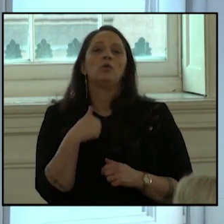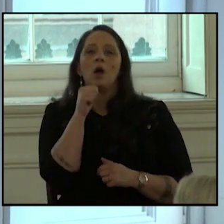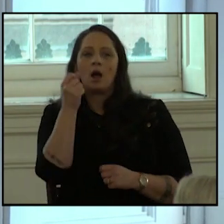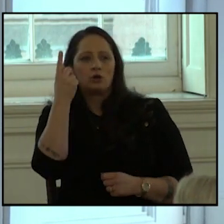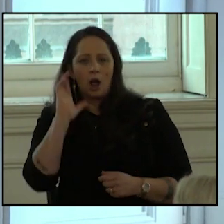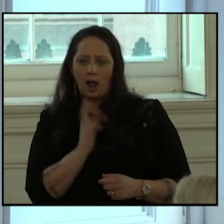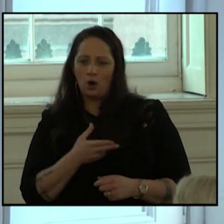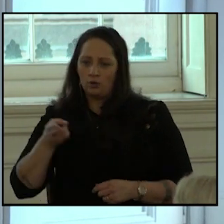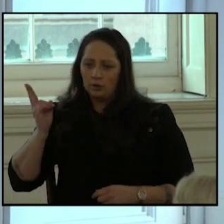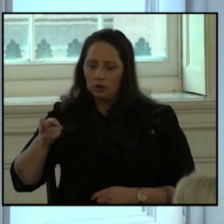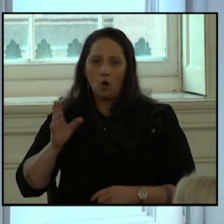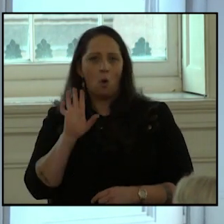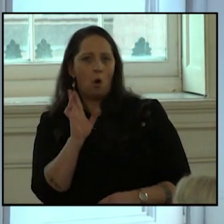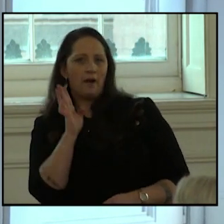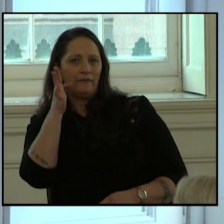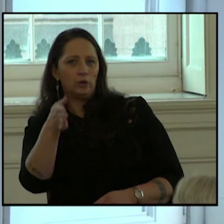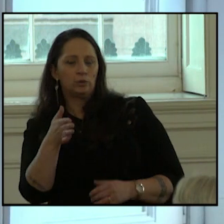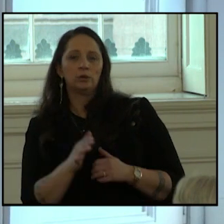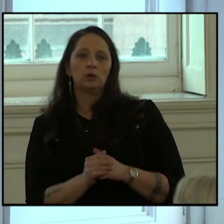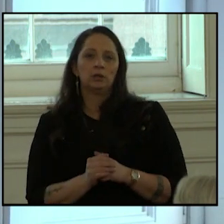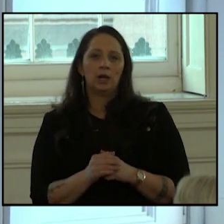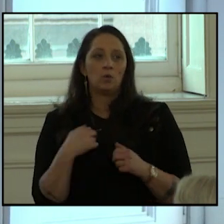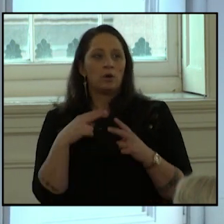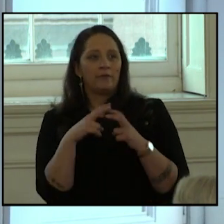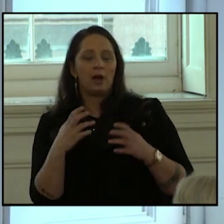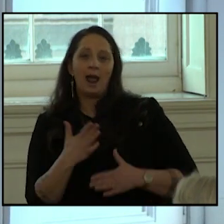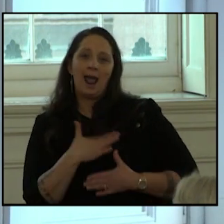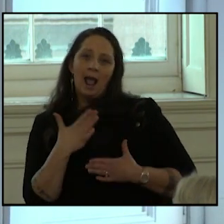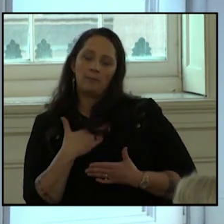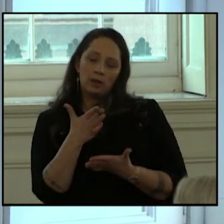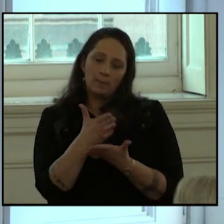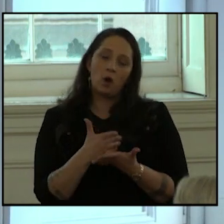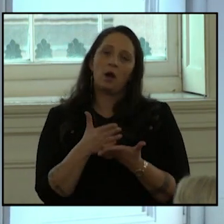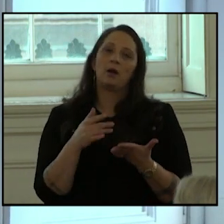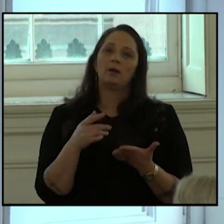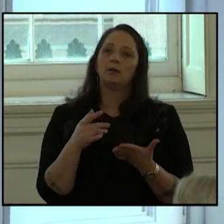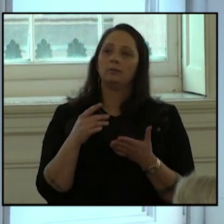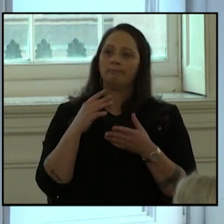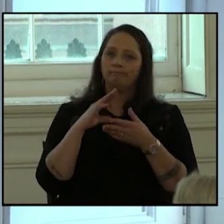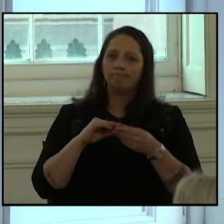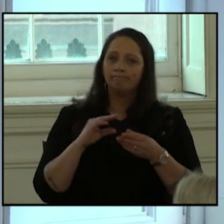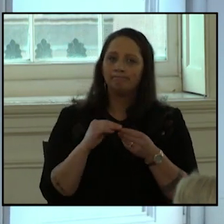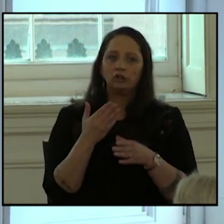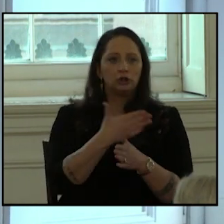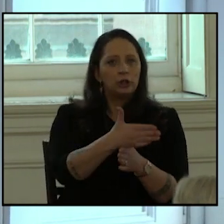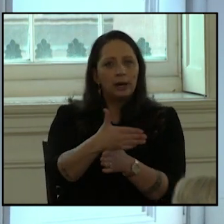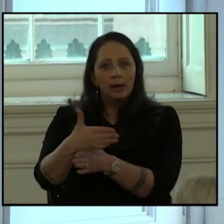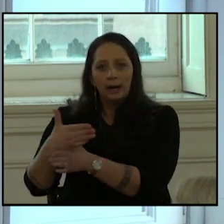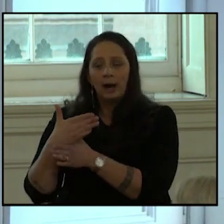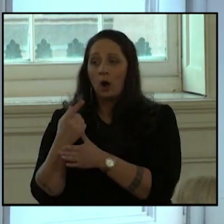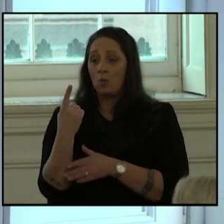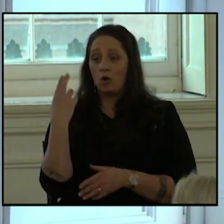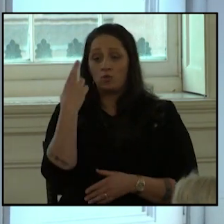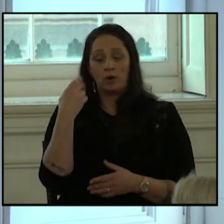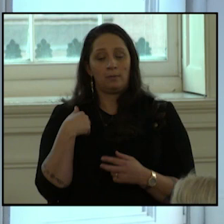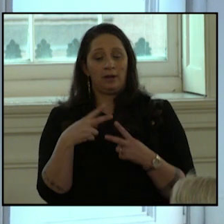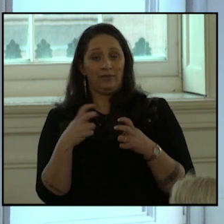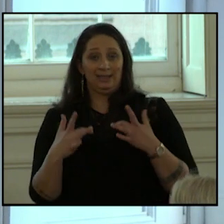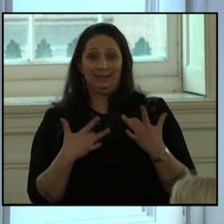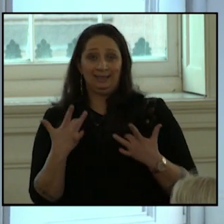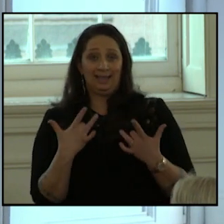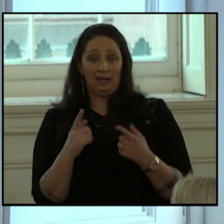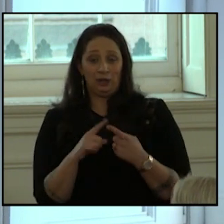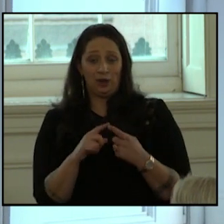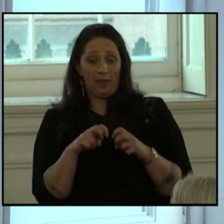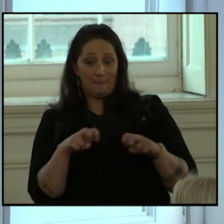understand our history or our future. So we're very happy to be part of telling these stories, and this is one reason why I'm very excited